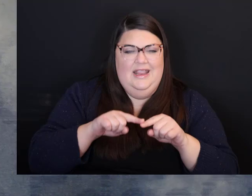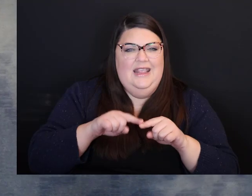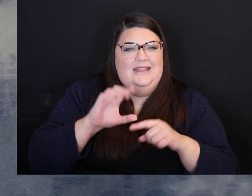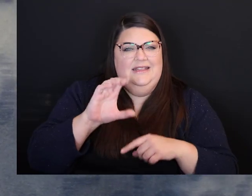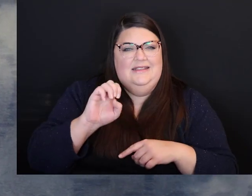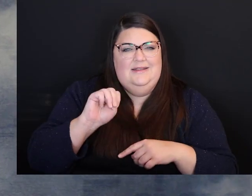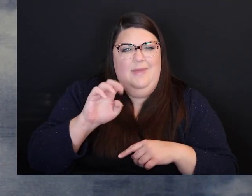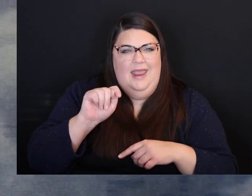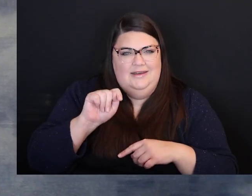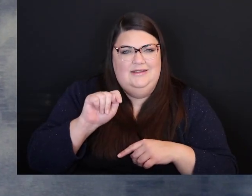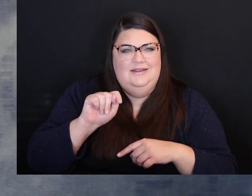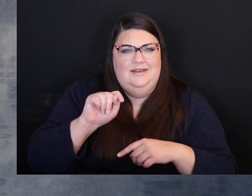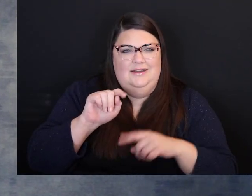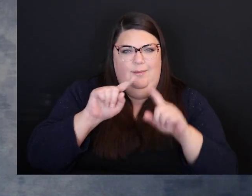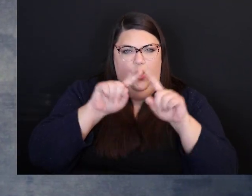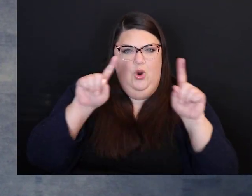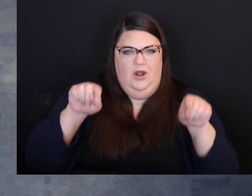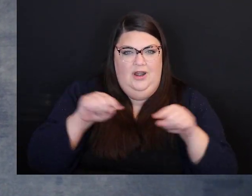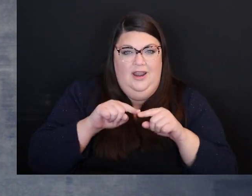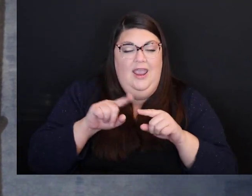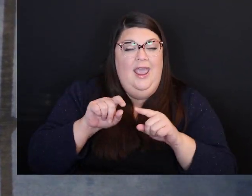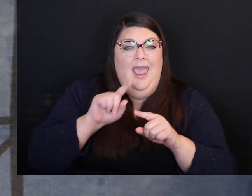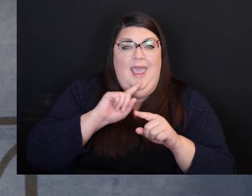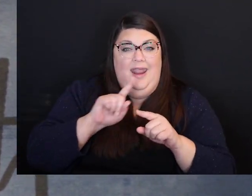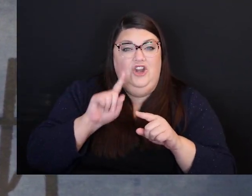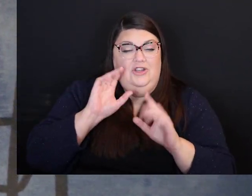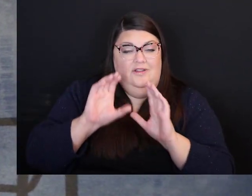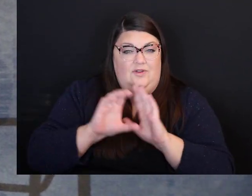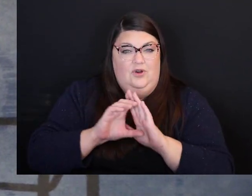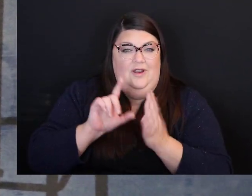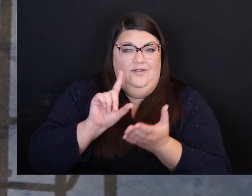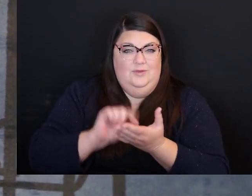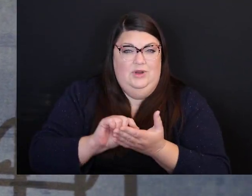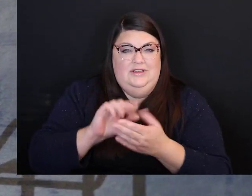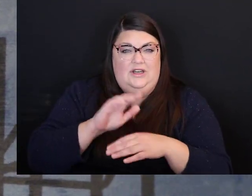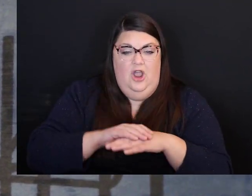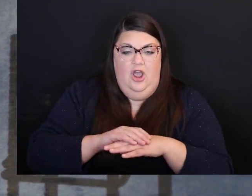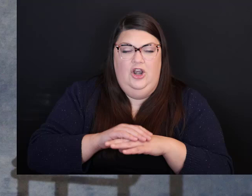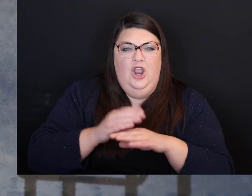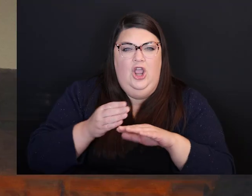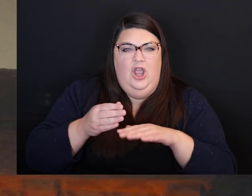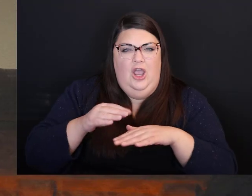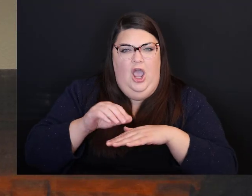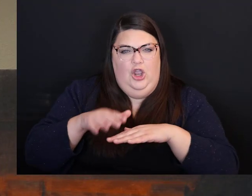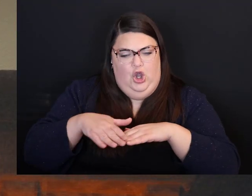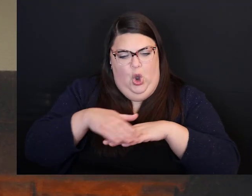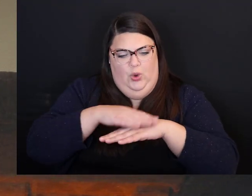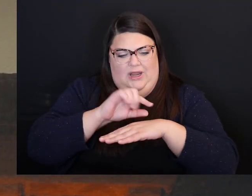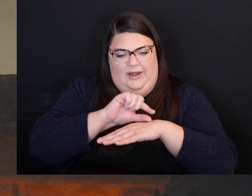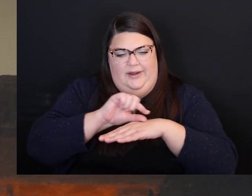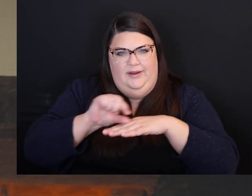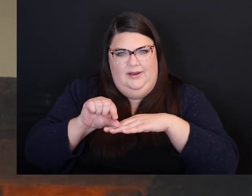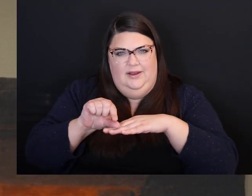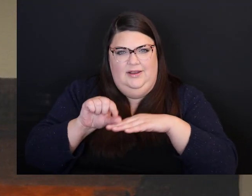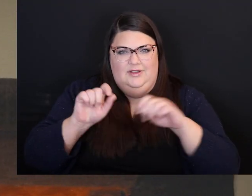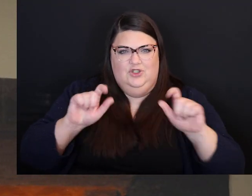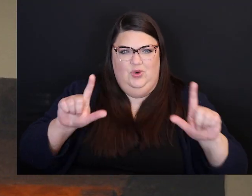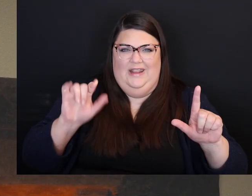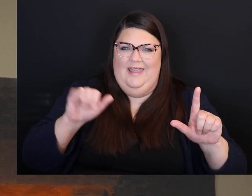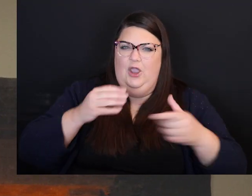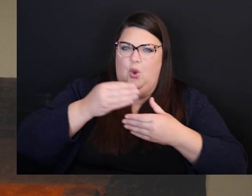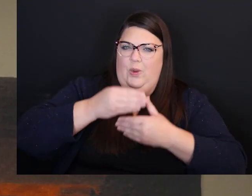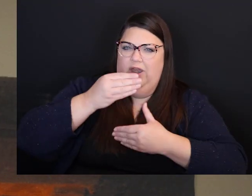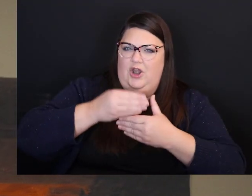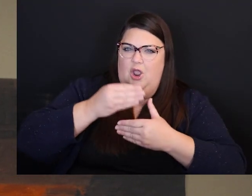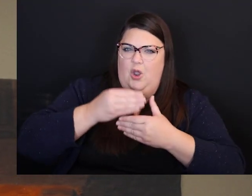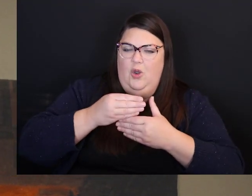and the photograph is actually printed on a screen, a coated screen like material, to sort of reference the window screen, and being able to